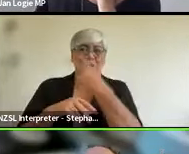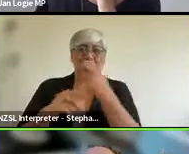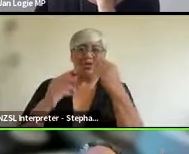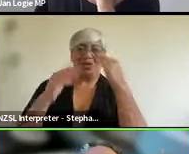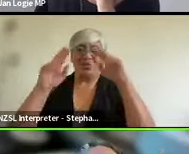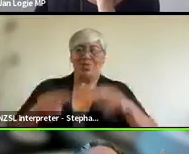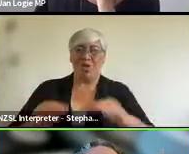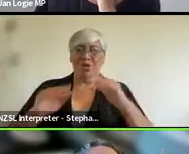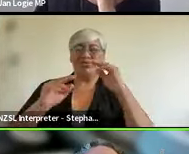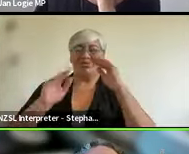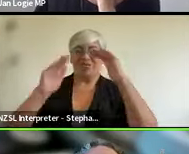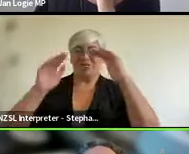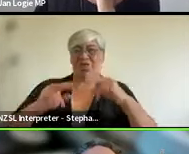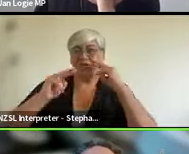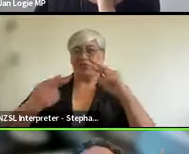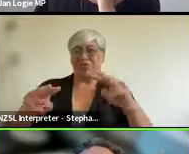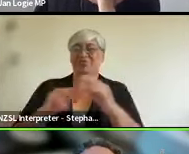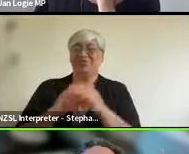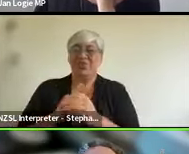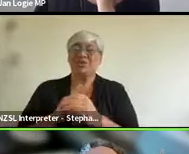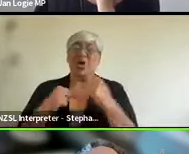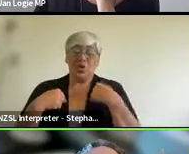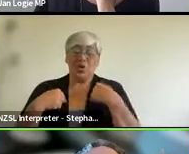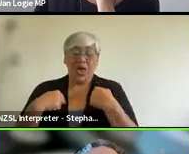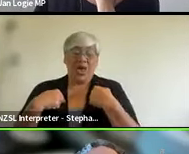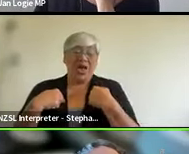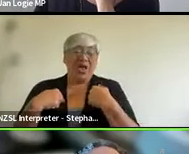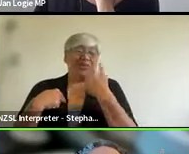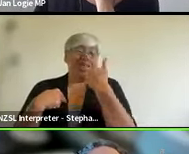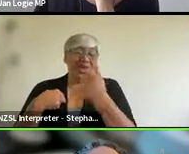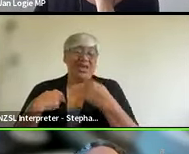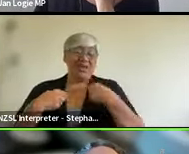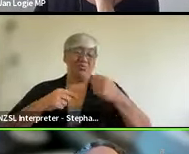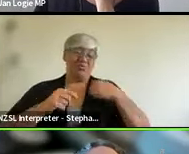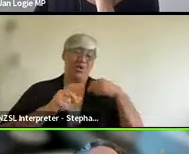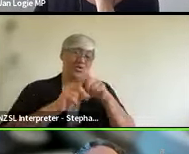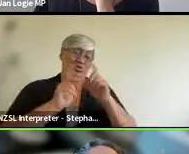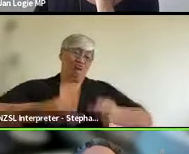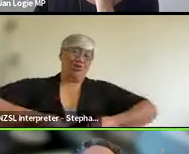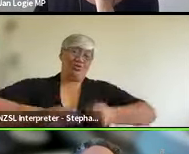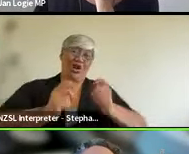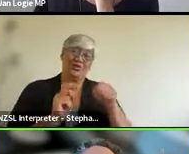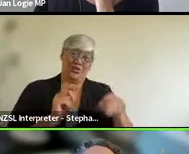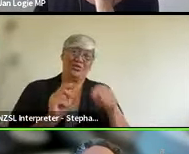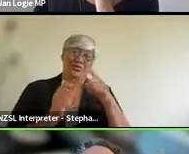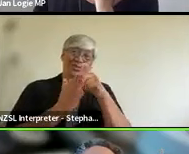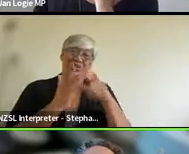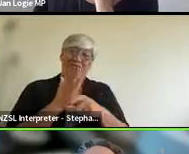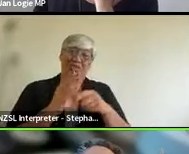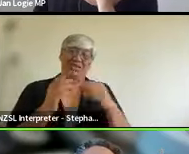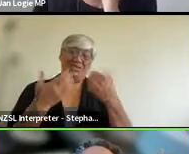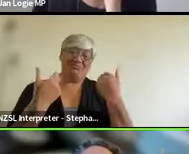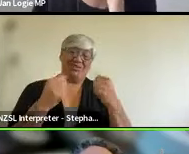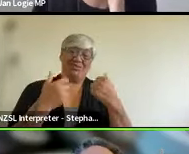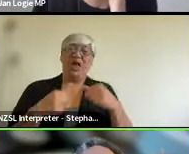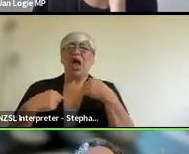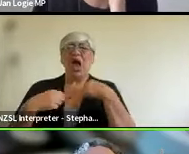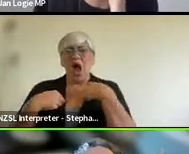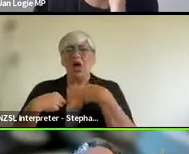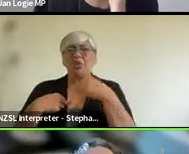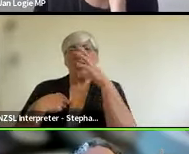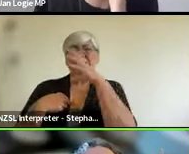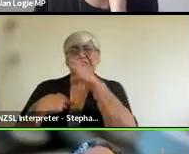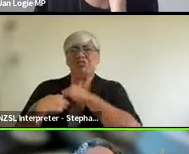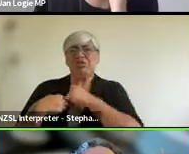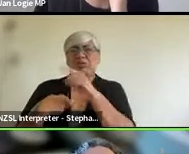arisen from the privilege of raising a child with a disability. I'll take my written submission as read, although I will make